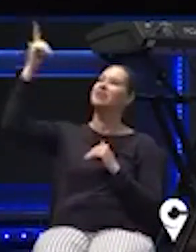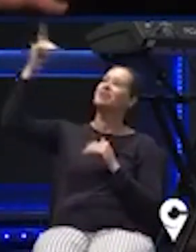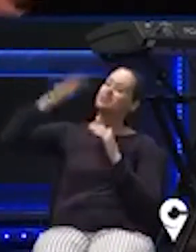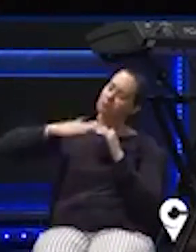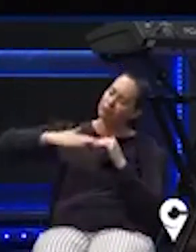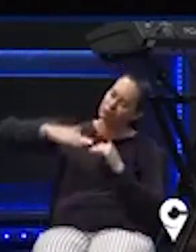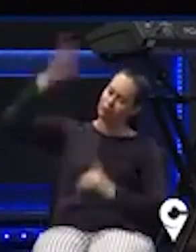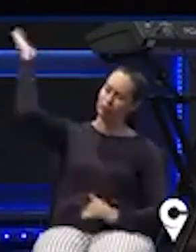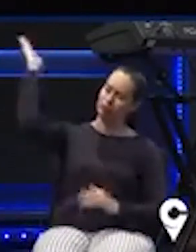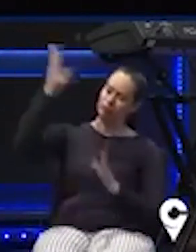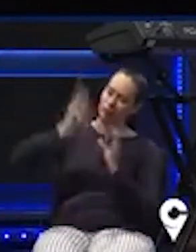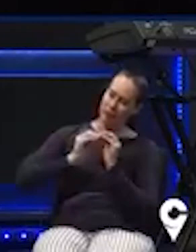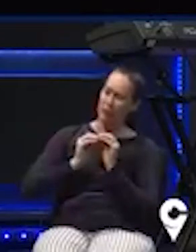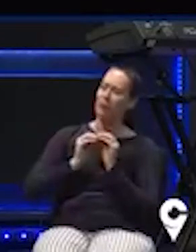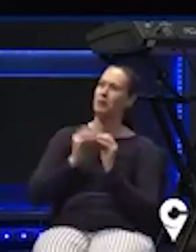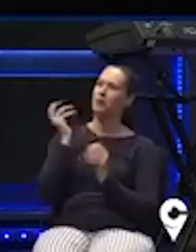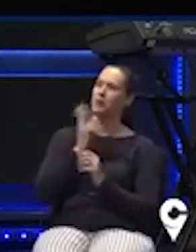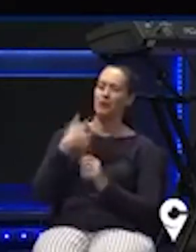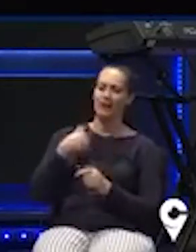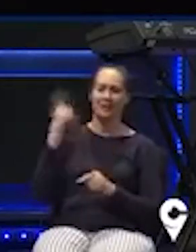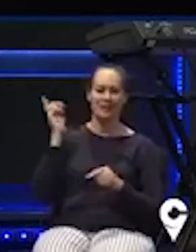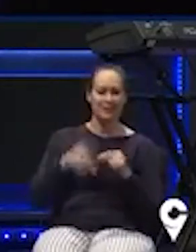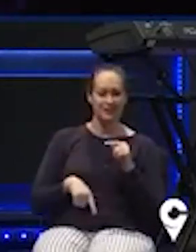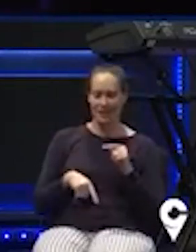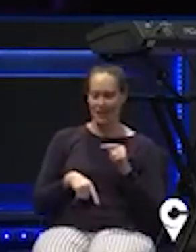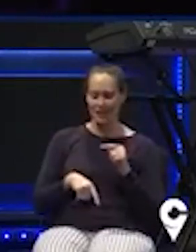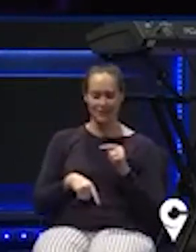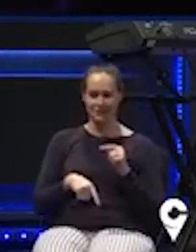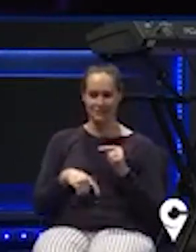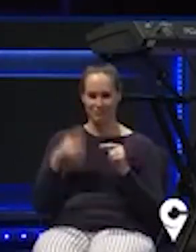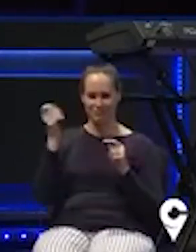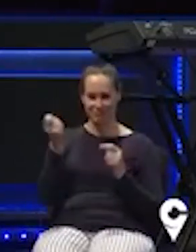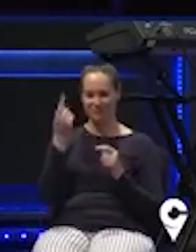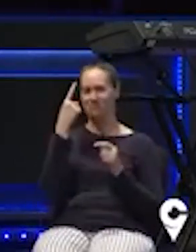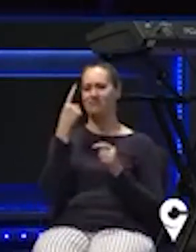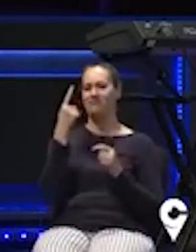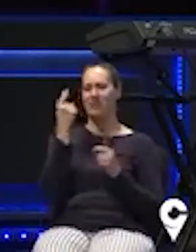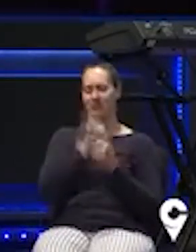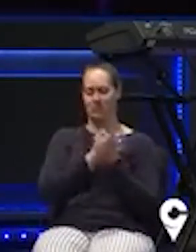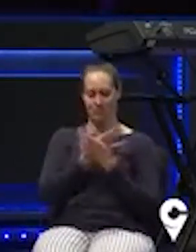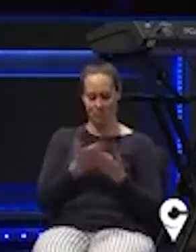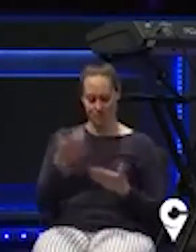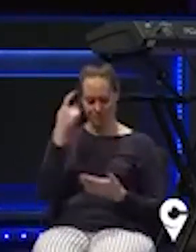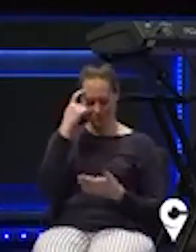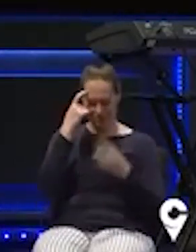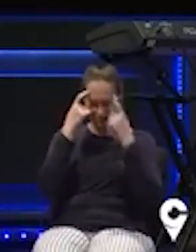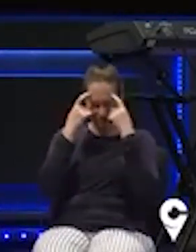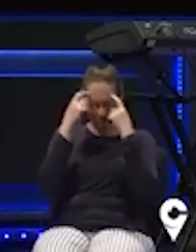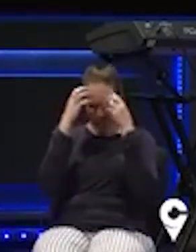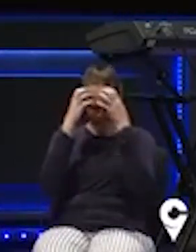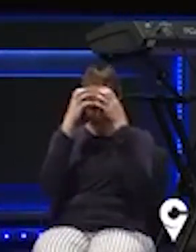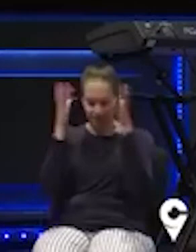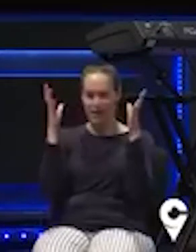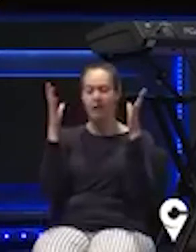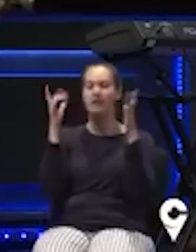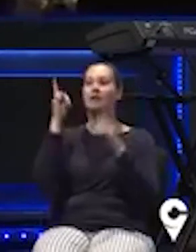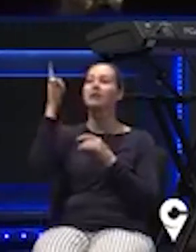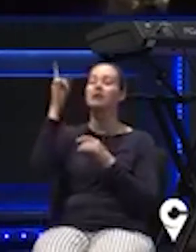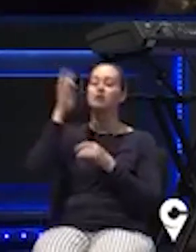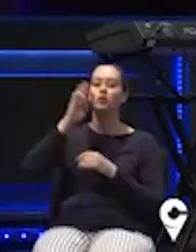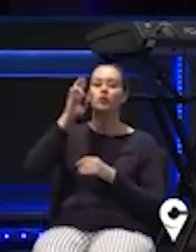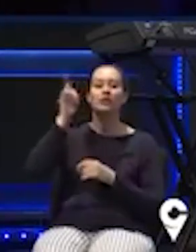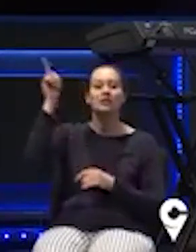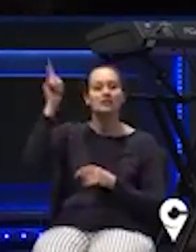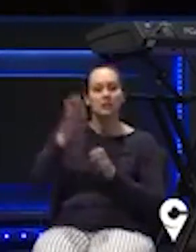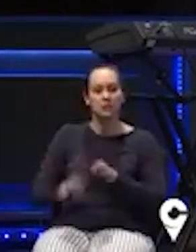That's why, because the fact that I cannot get my little finite mind around all that is God is the reason he is worthy of worship. If